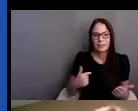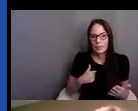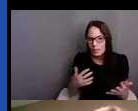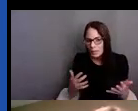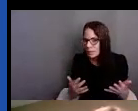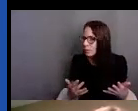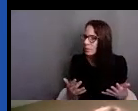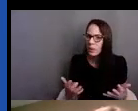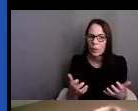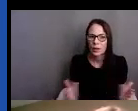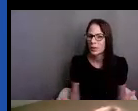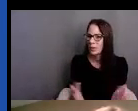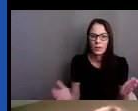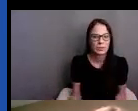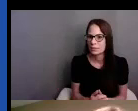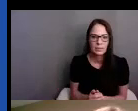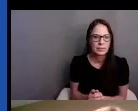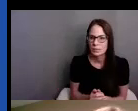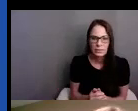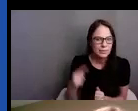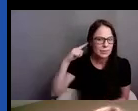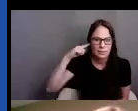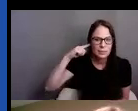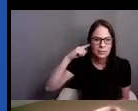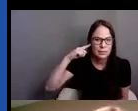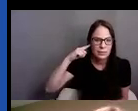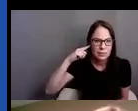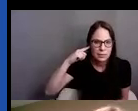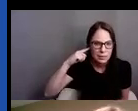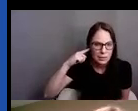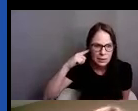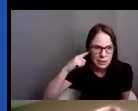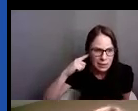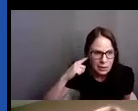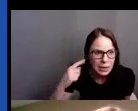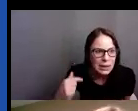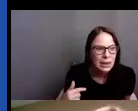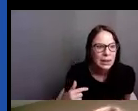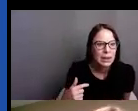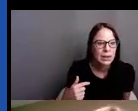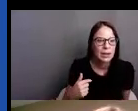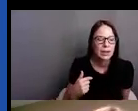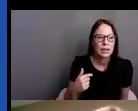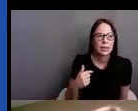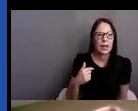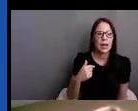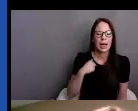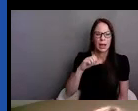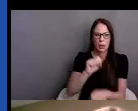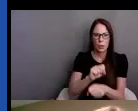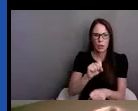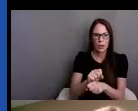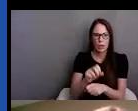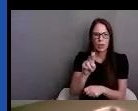to get vaccinated against COVID-19. I'm a maternal fetal medicine physician at UC Health Memorial. I've